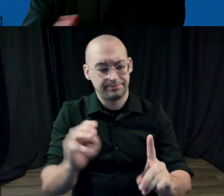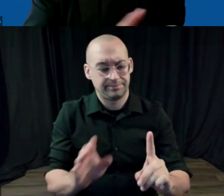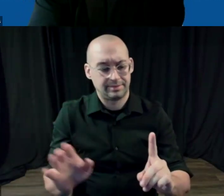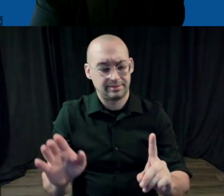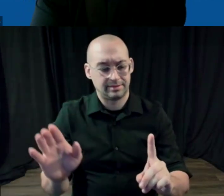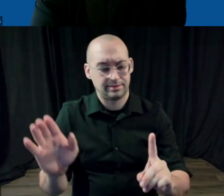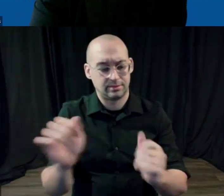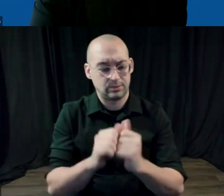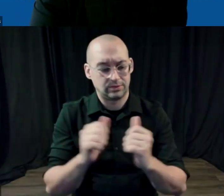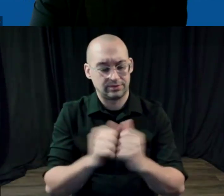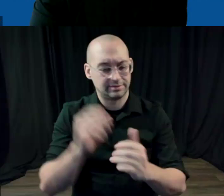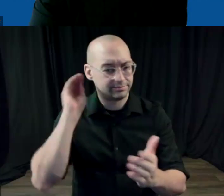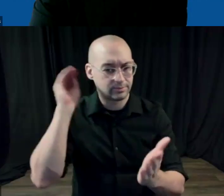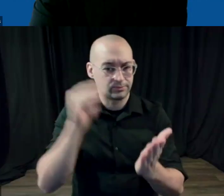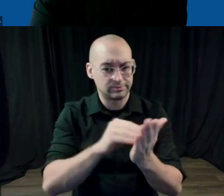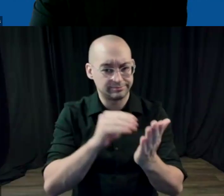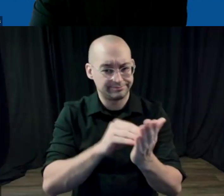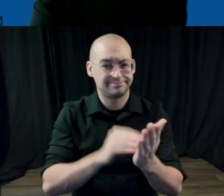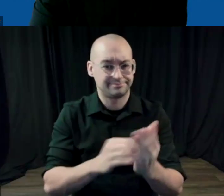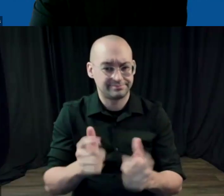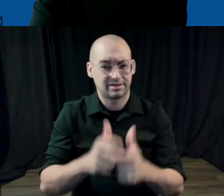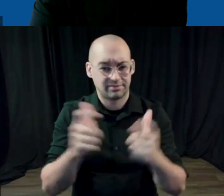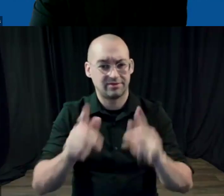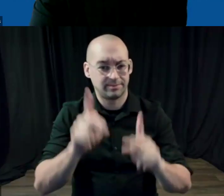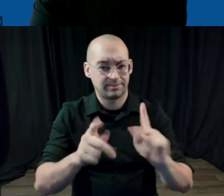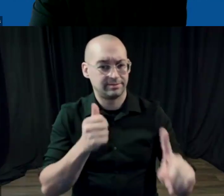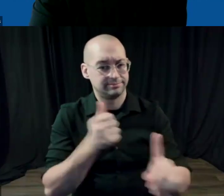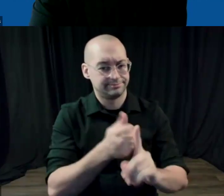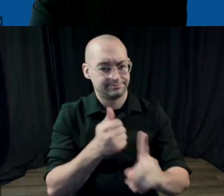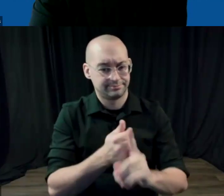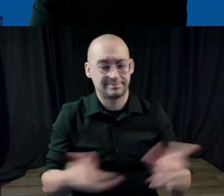with input from a lot of stakeholders here on this